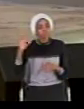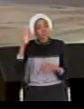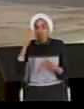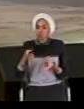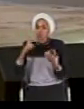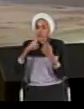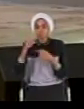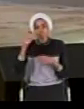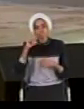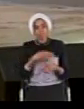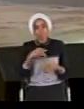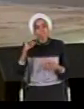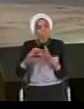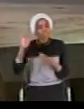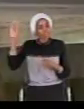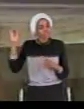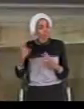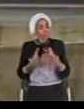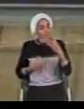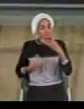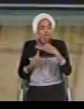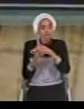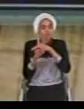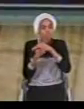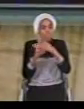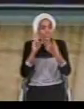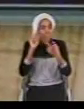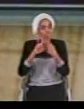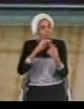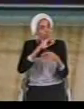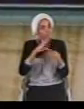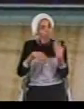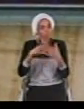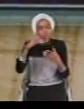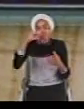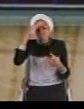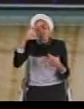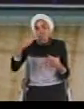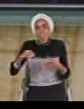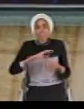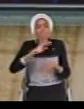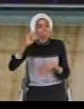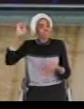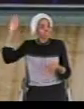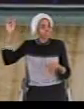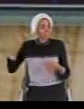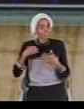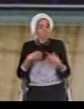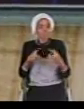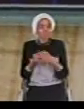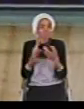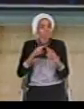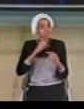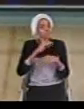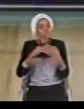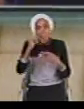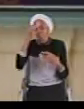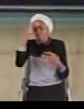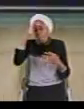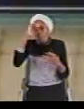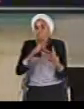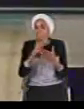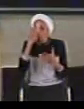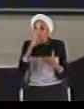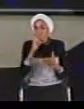has appeared to all men. That grace has appeared to all men. That's why you are here. And the grace